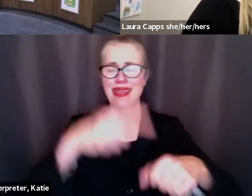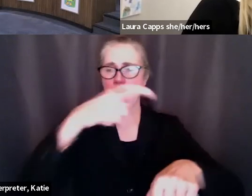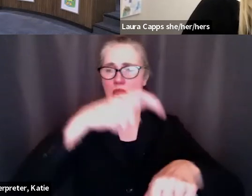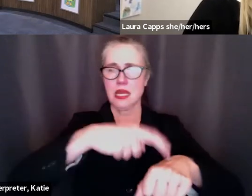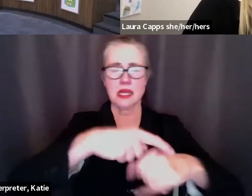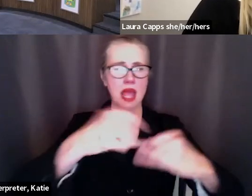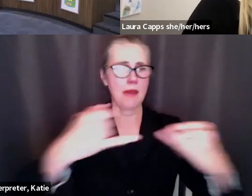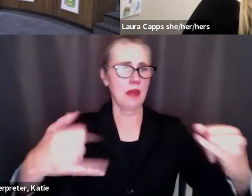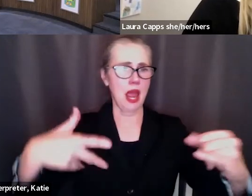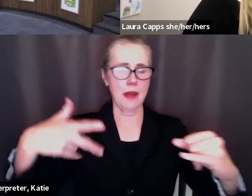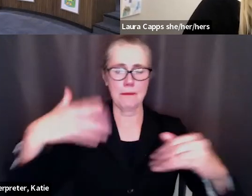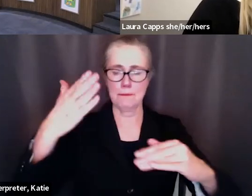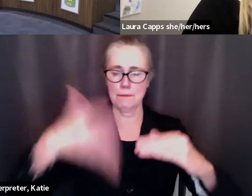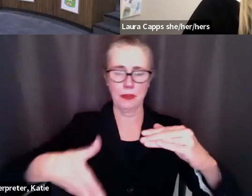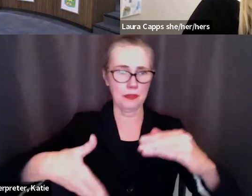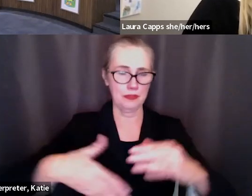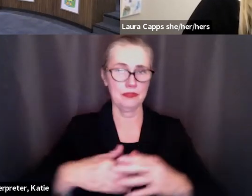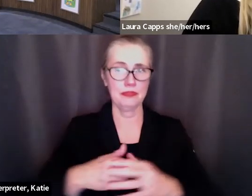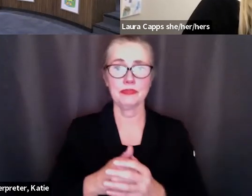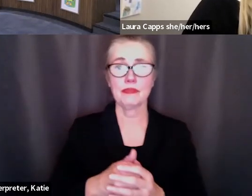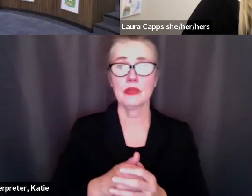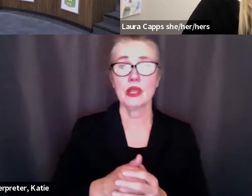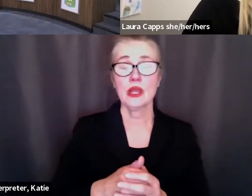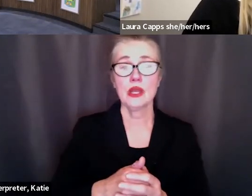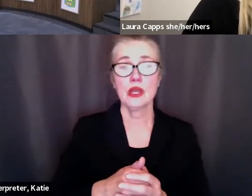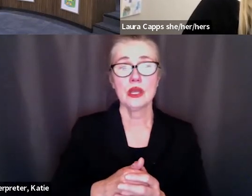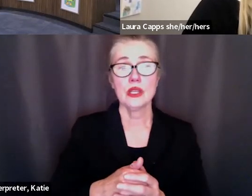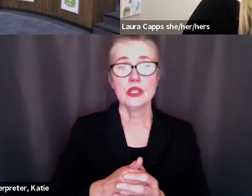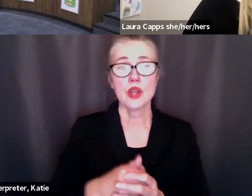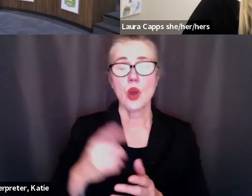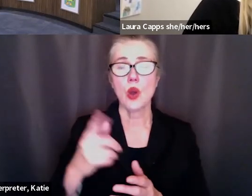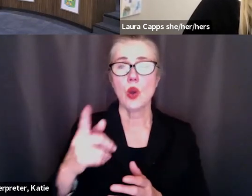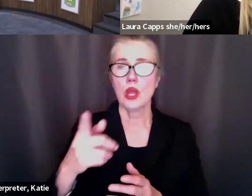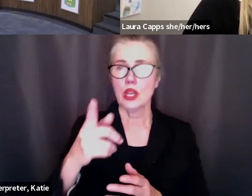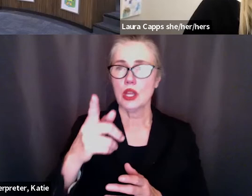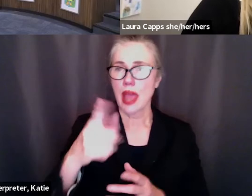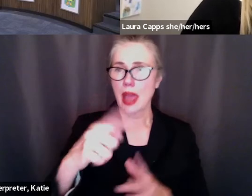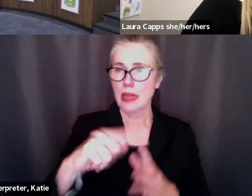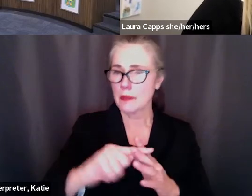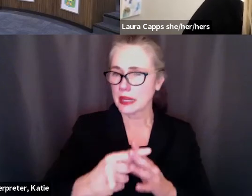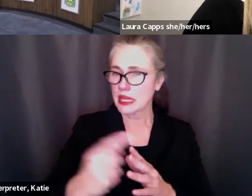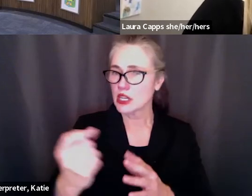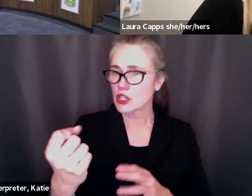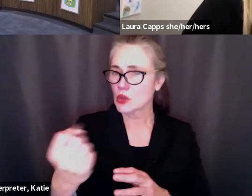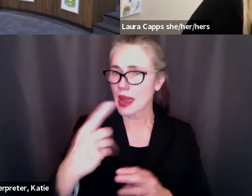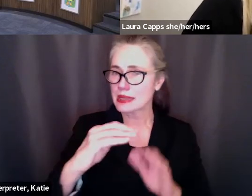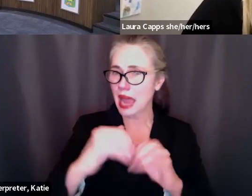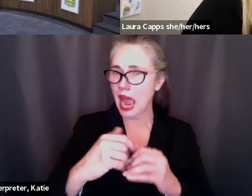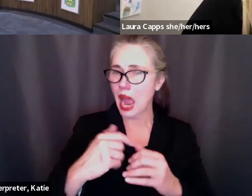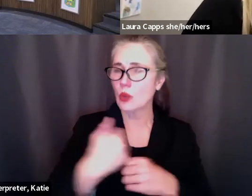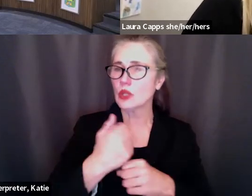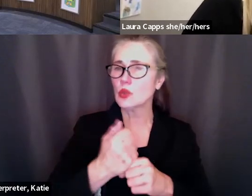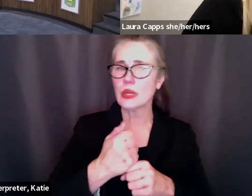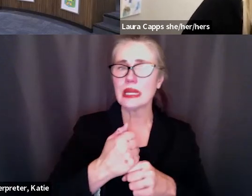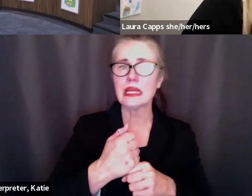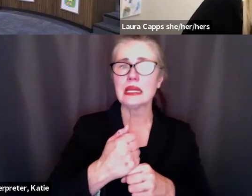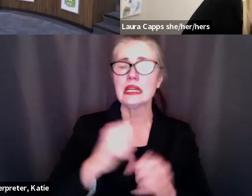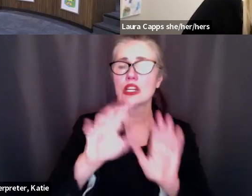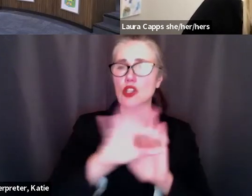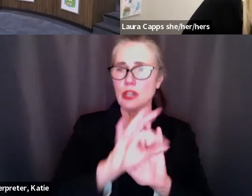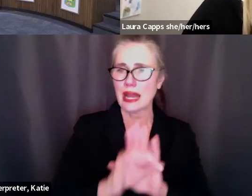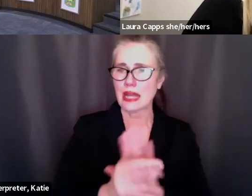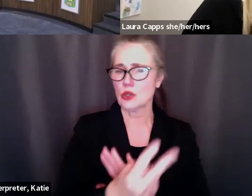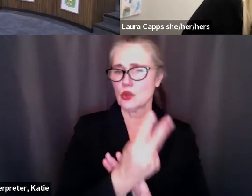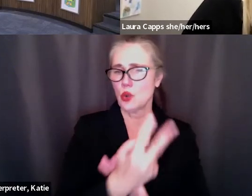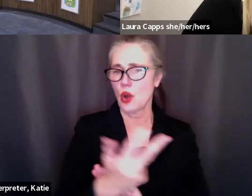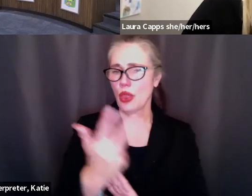so if i may i just would like to remind at the beginning you asked the question about how we would we arrive at the selection of two to three maps and you you mentioned to